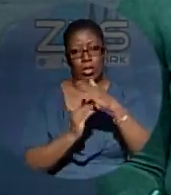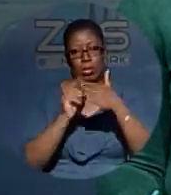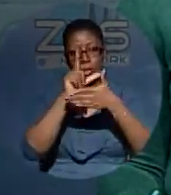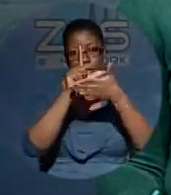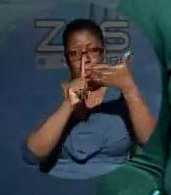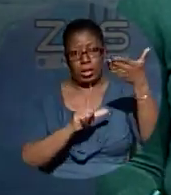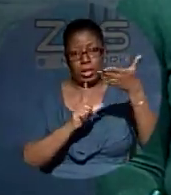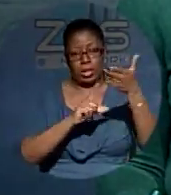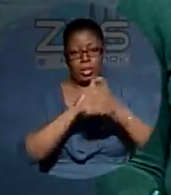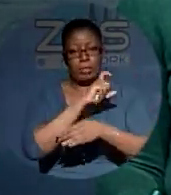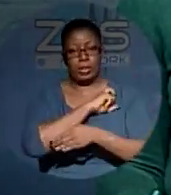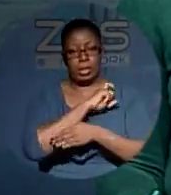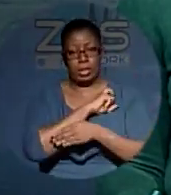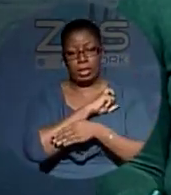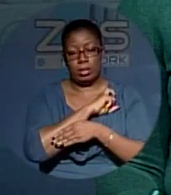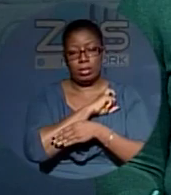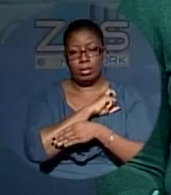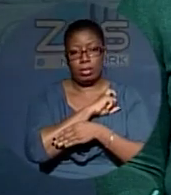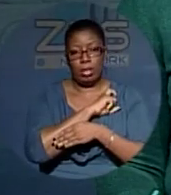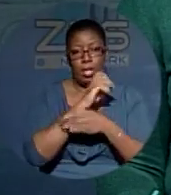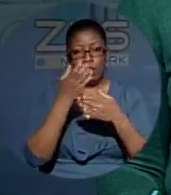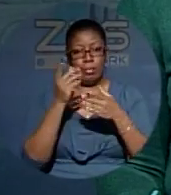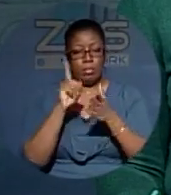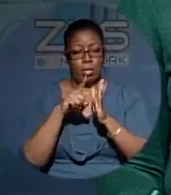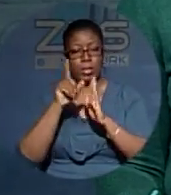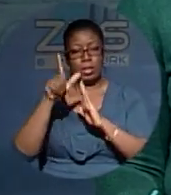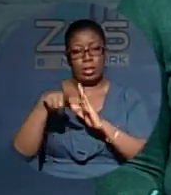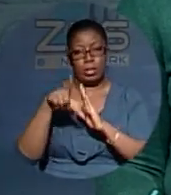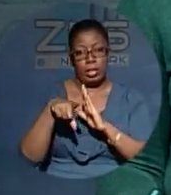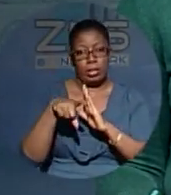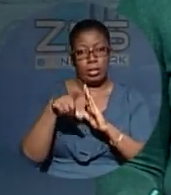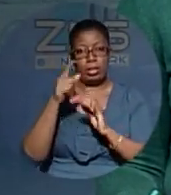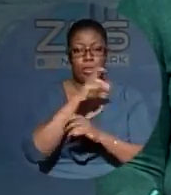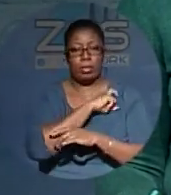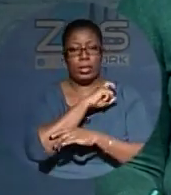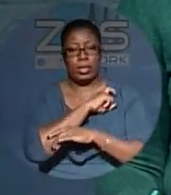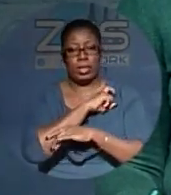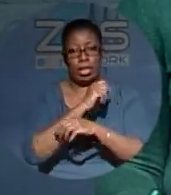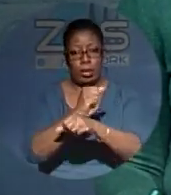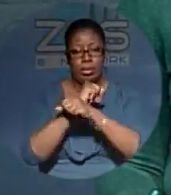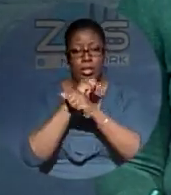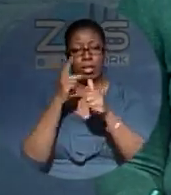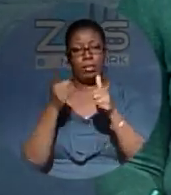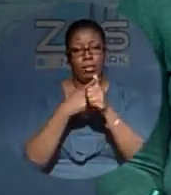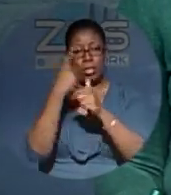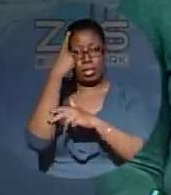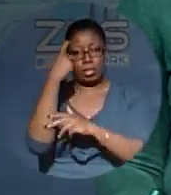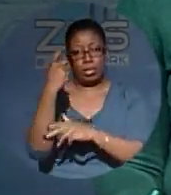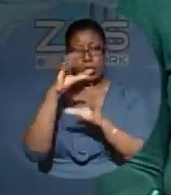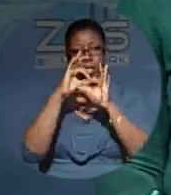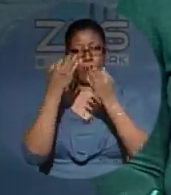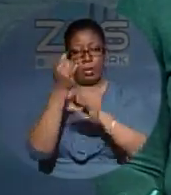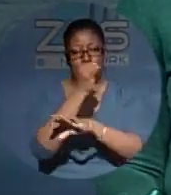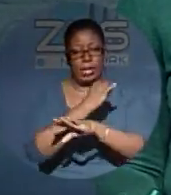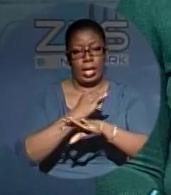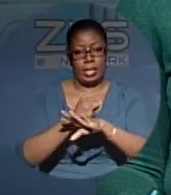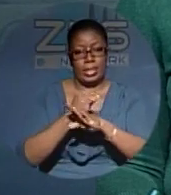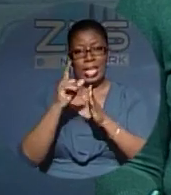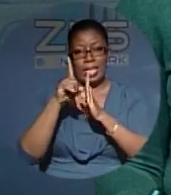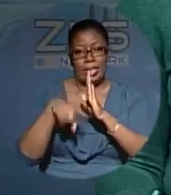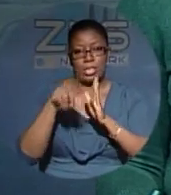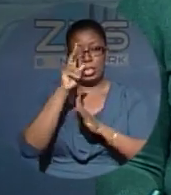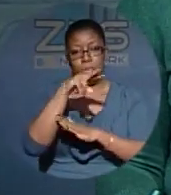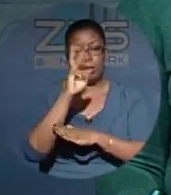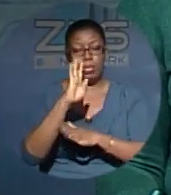most wanted list. Well, moments after that story aired, police apprehended the first suspect on a family island. It's been less than 24